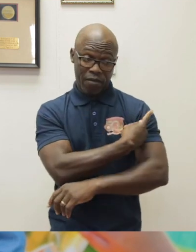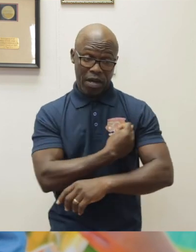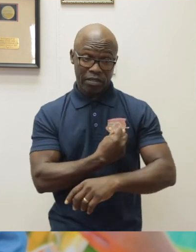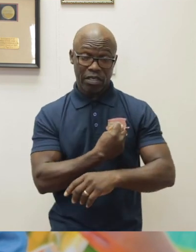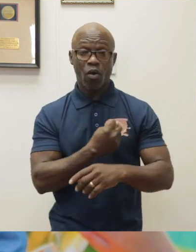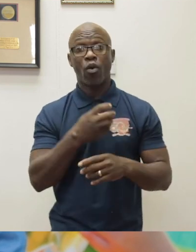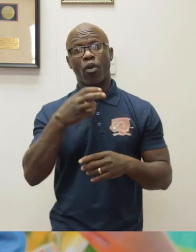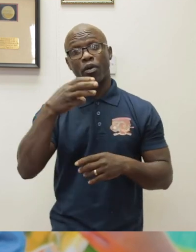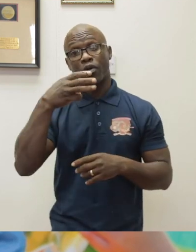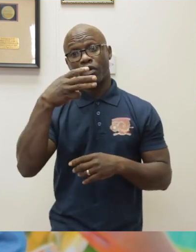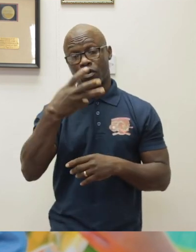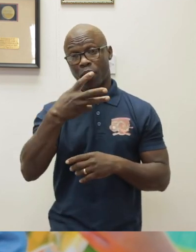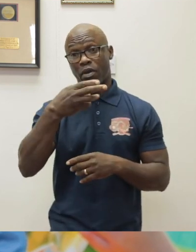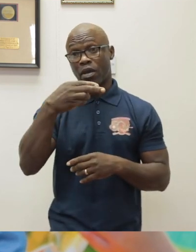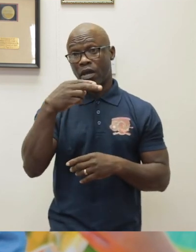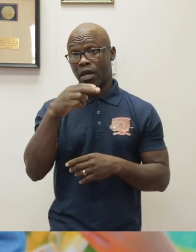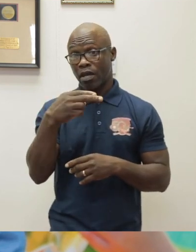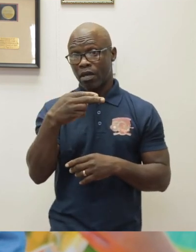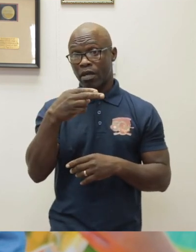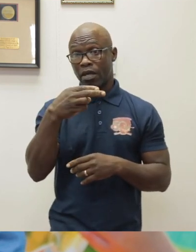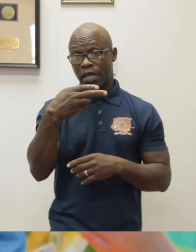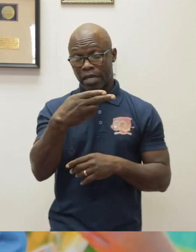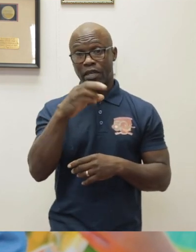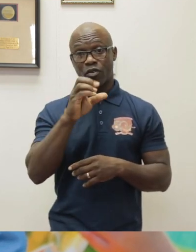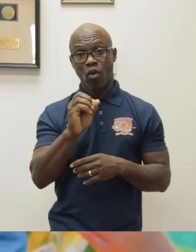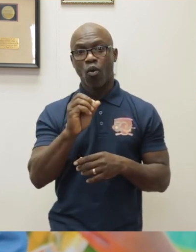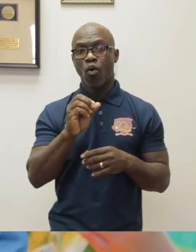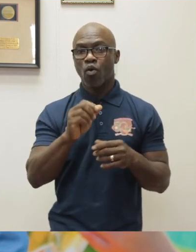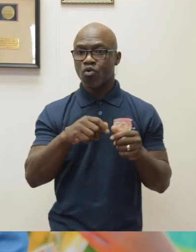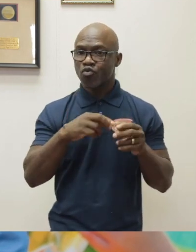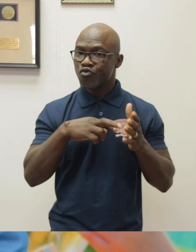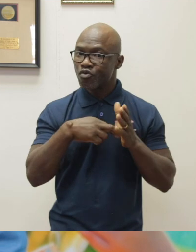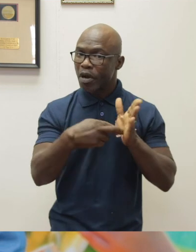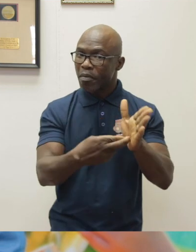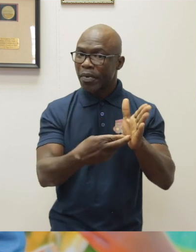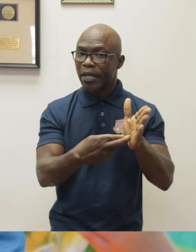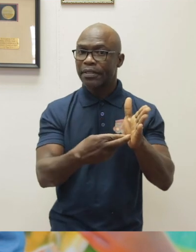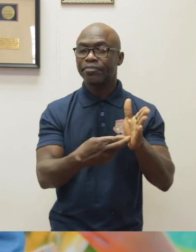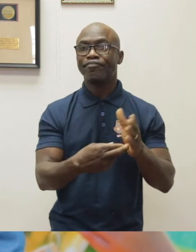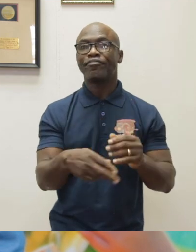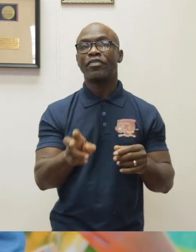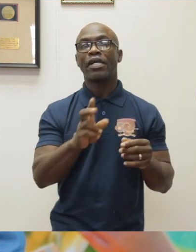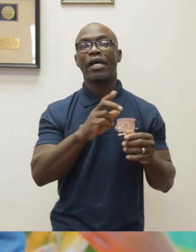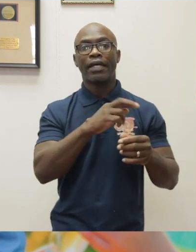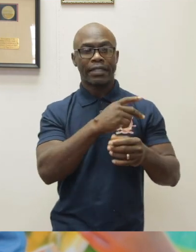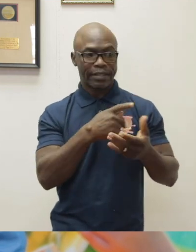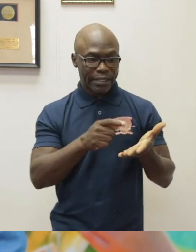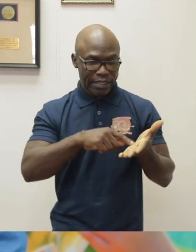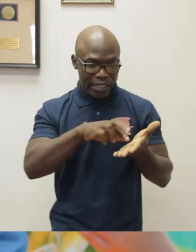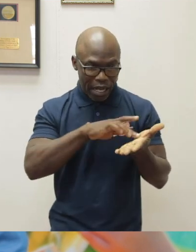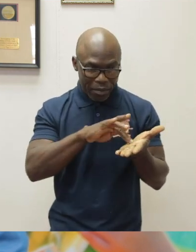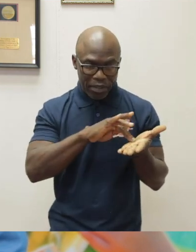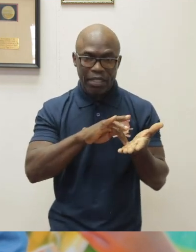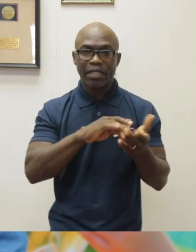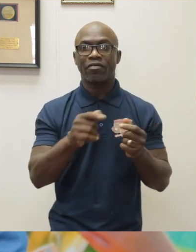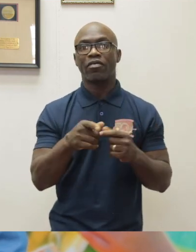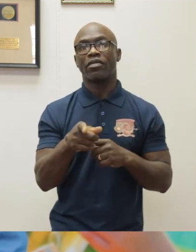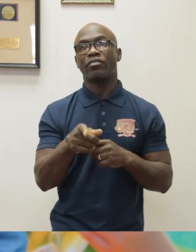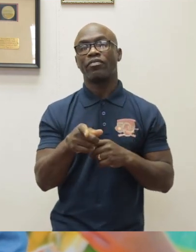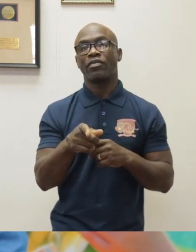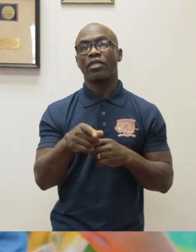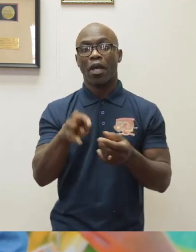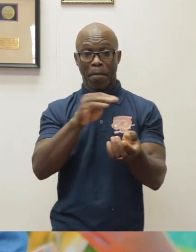has approved any medication to treat coronavirus disease. The medical